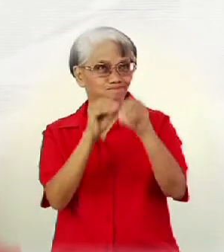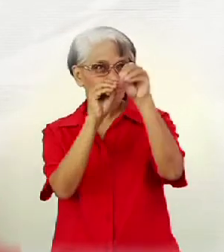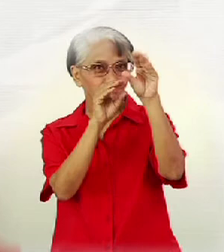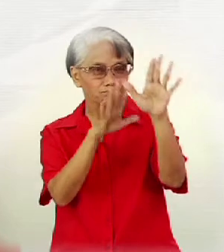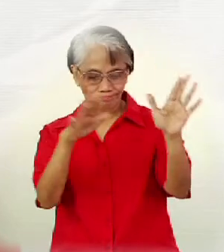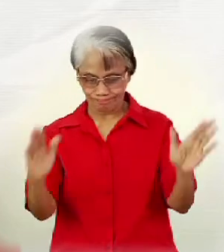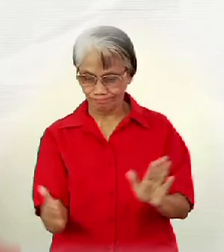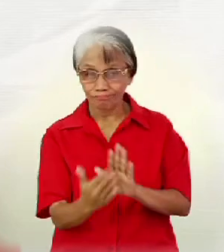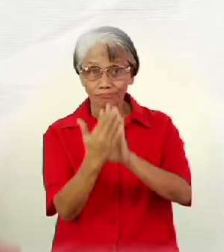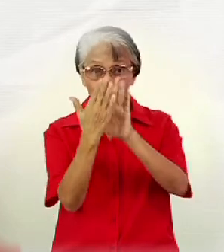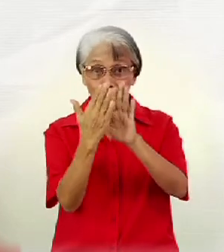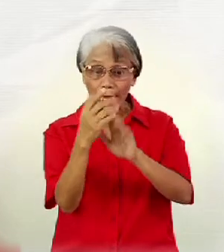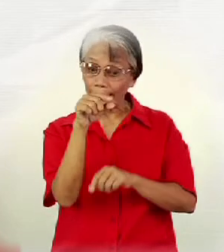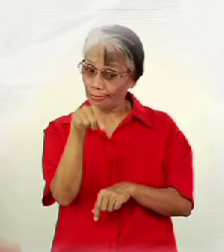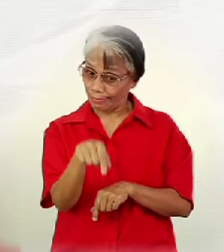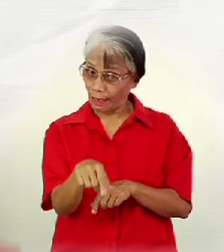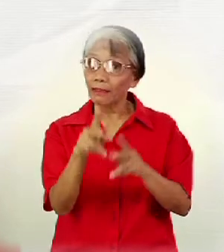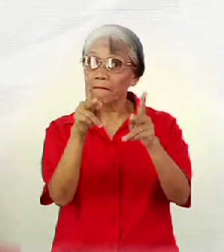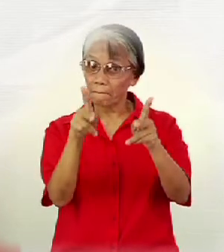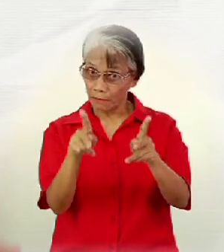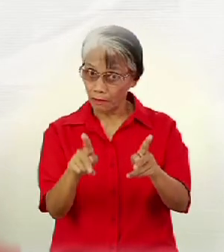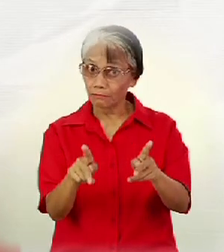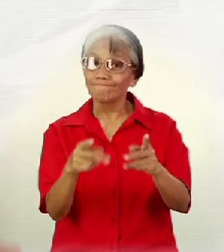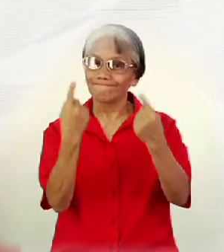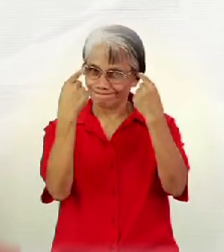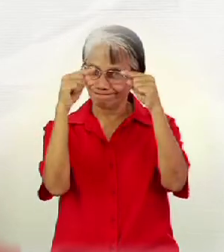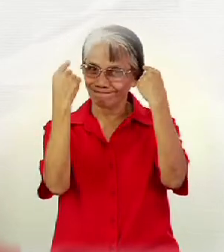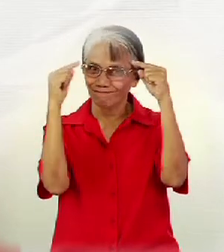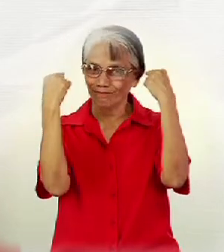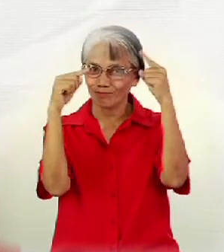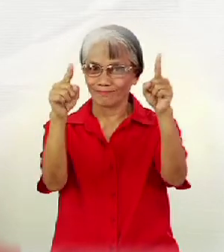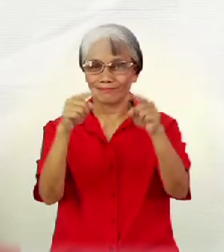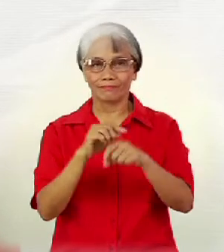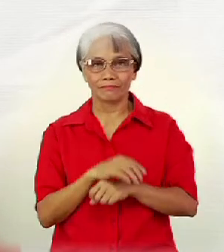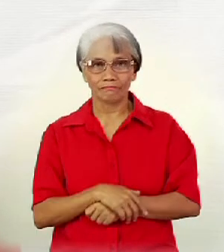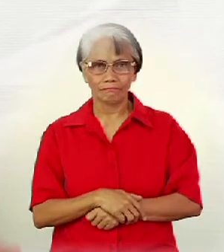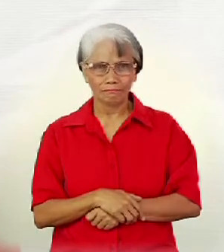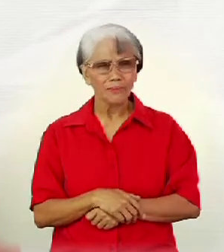of him or her, and that person will persevere.